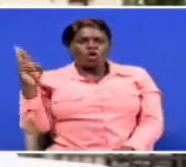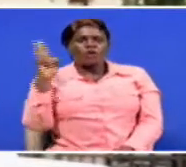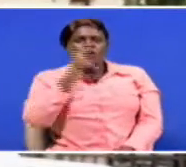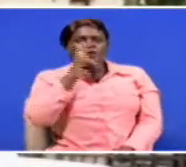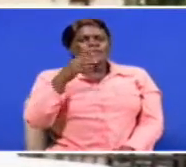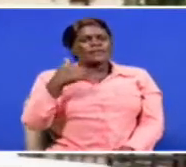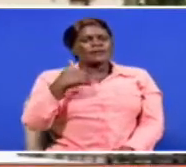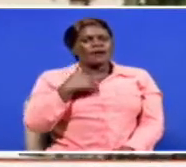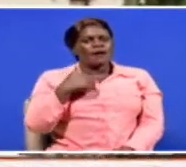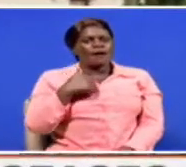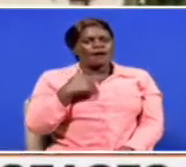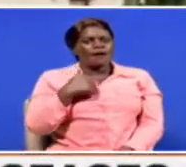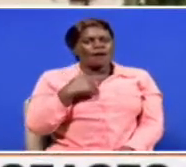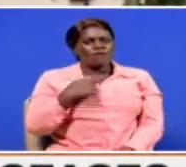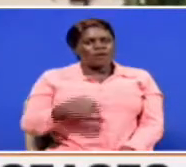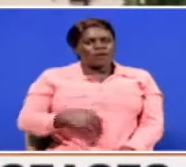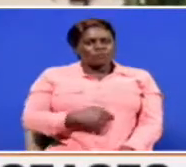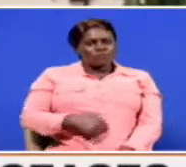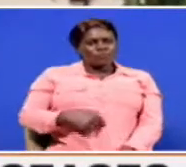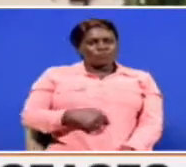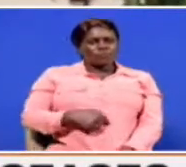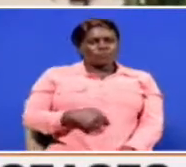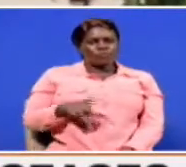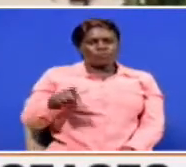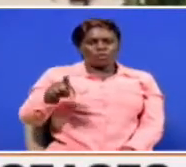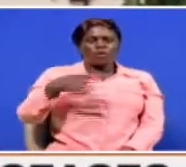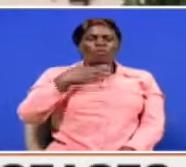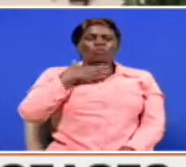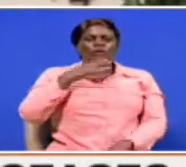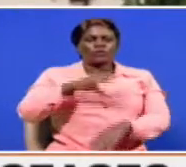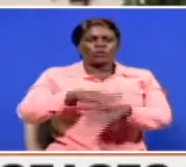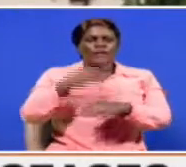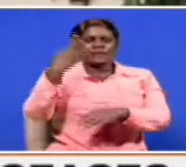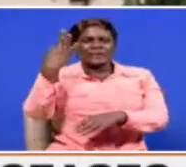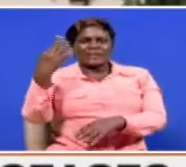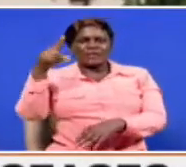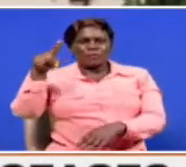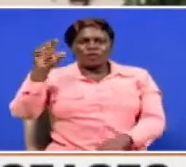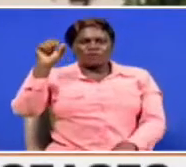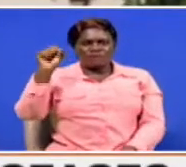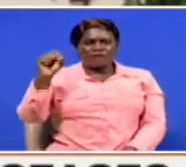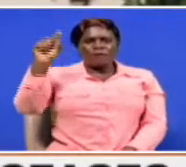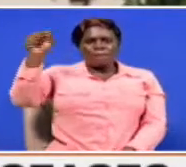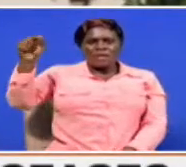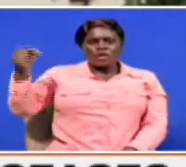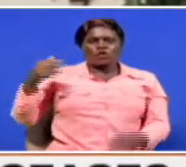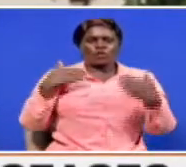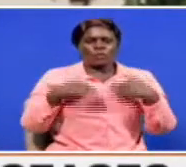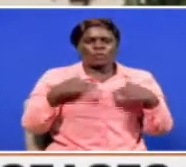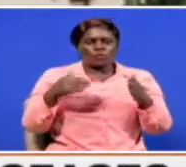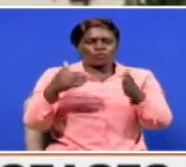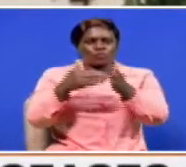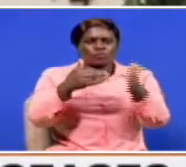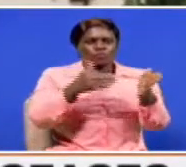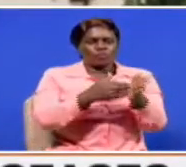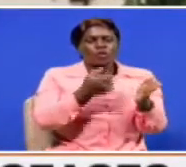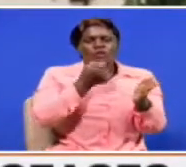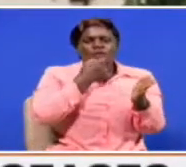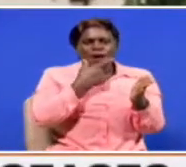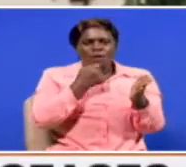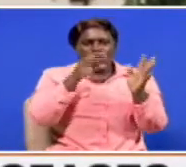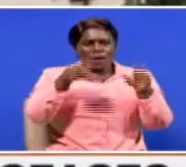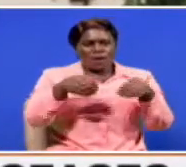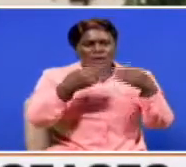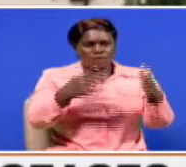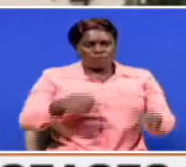risk of intestinal worms, so we would want to reach 3.5 million people with preventive treatment